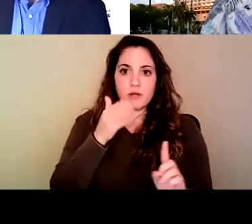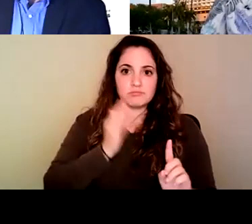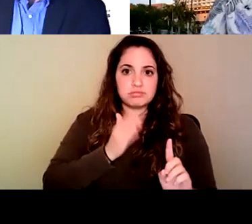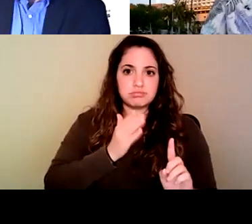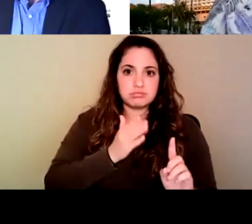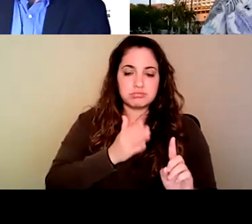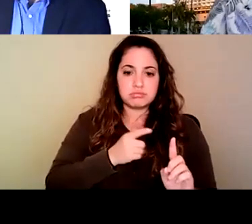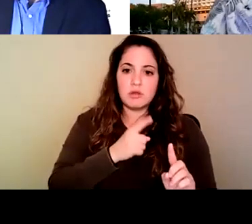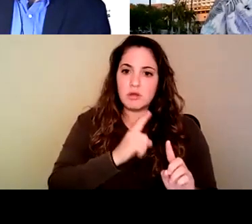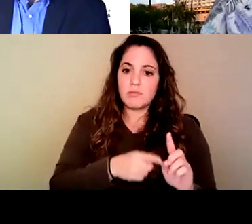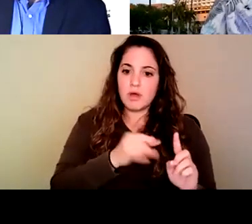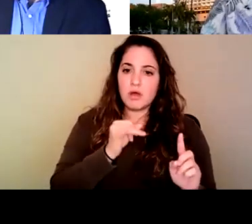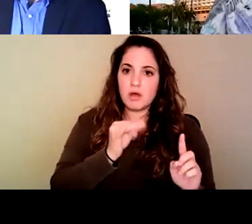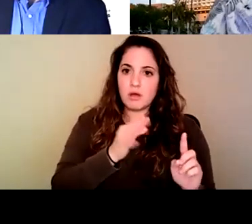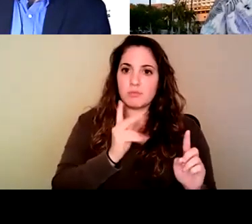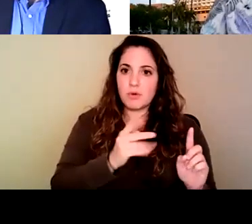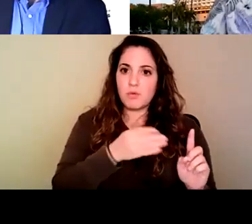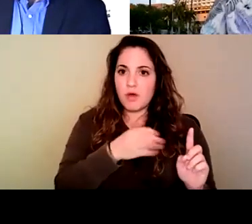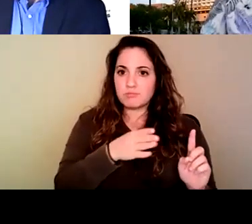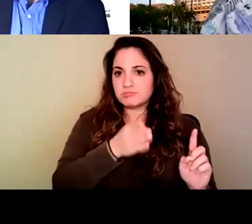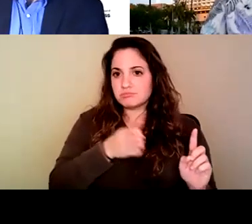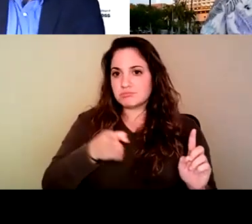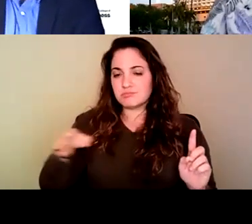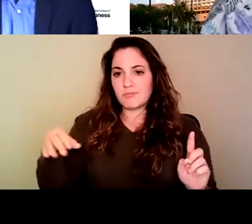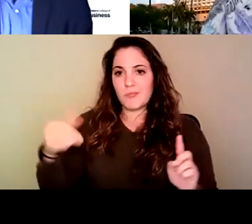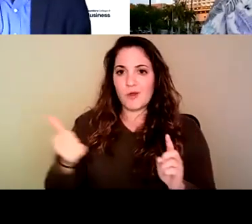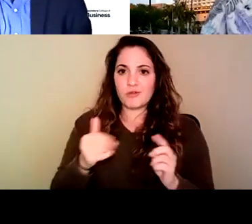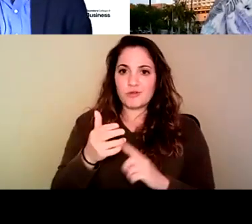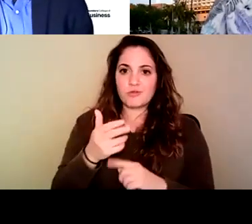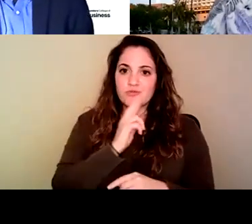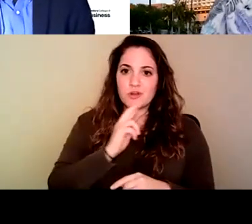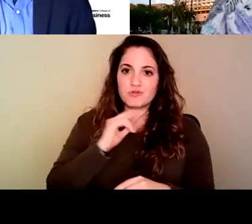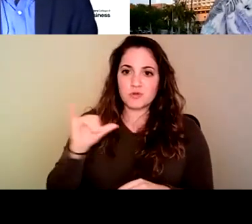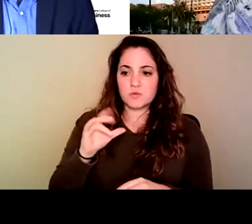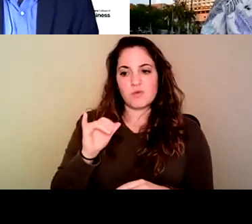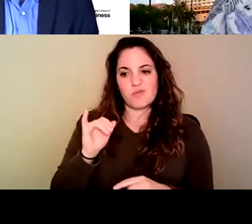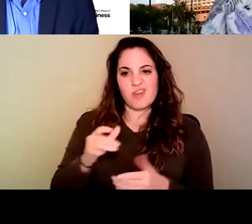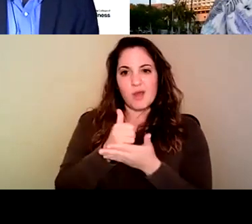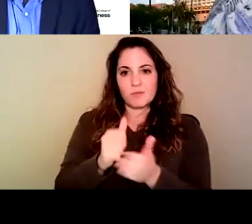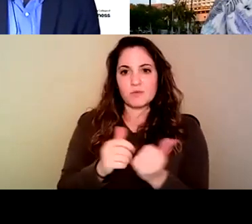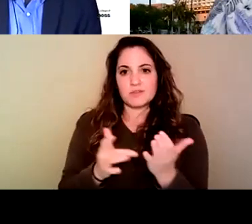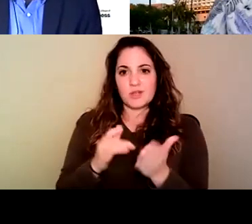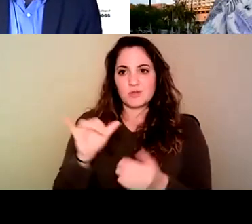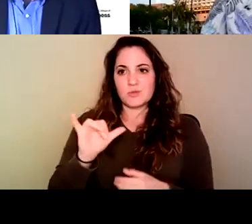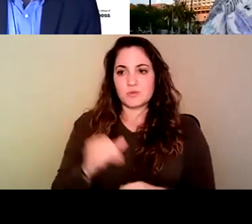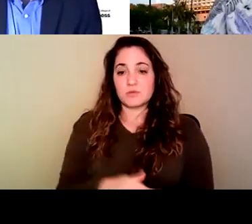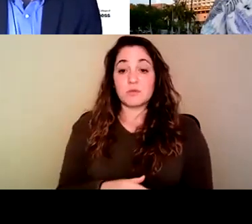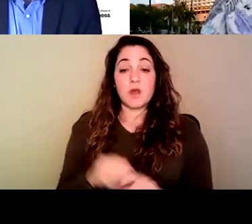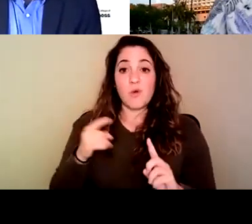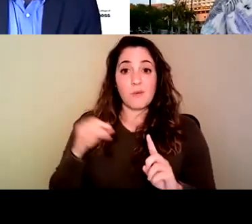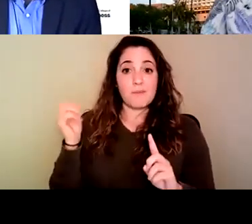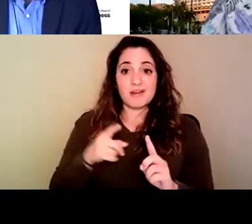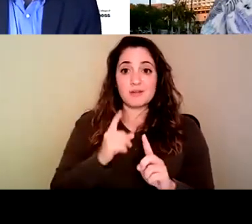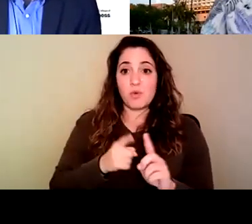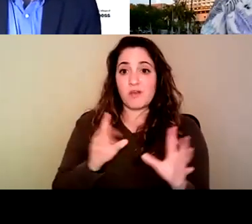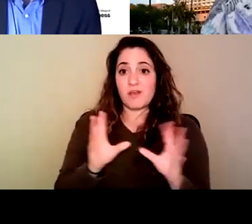everyone accordingly throughout the property. So great technology there. And then again, just come back to the convention business for a moment.